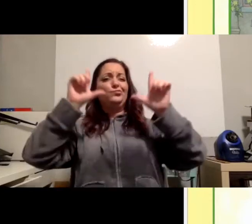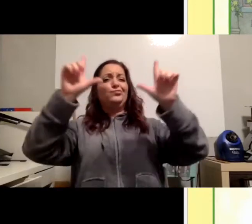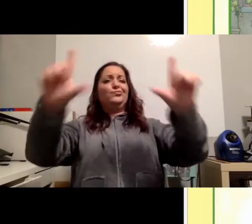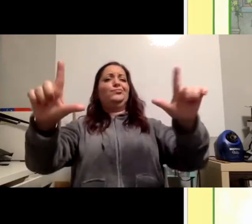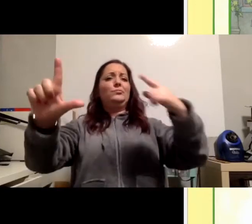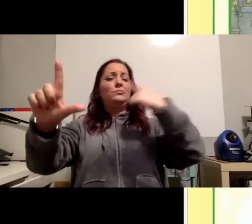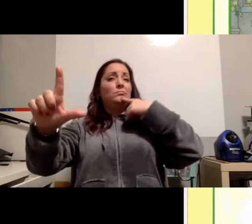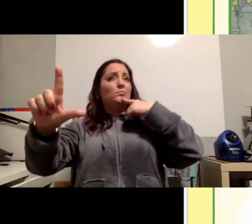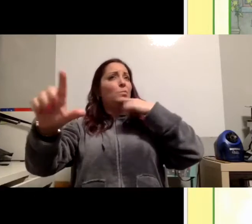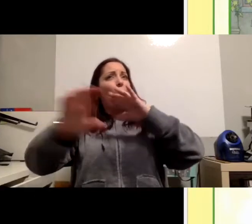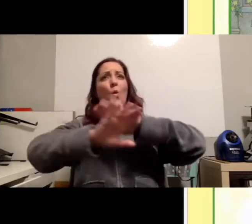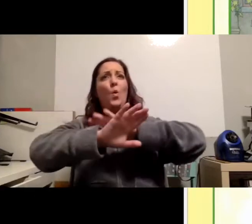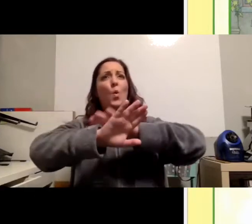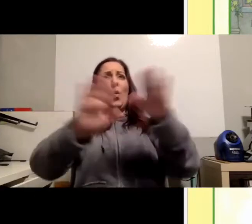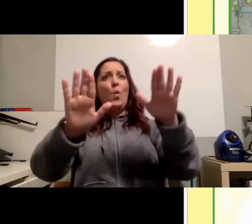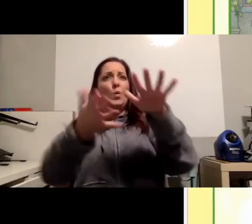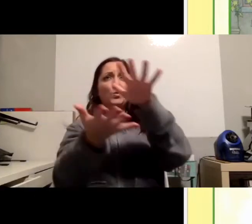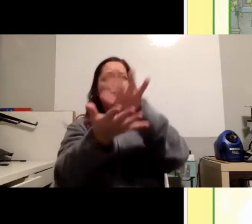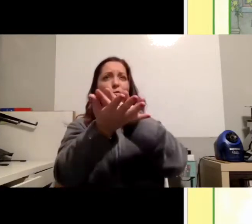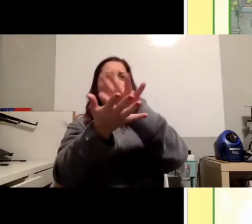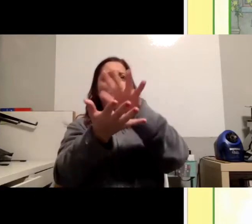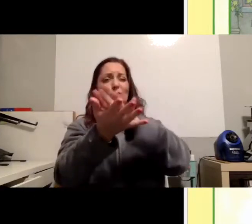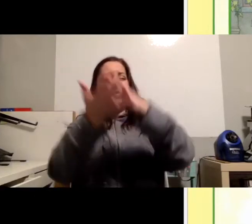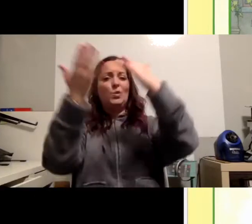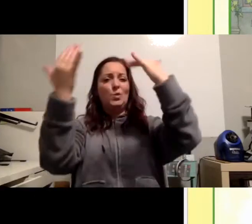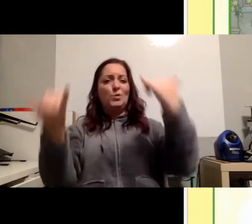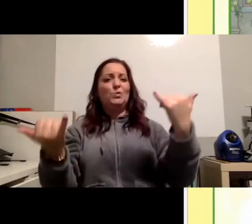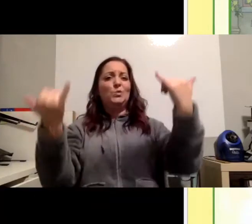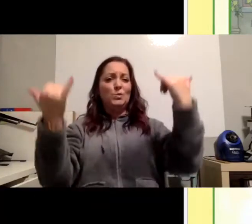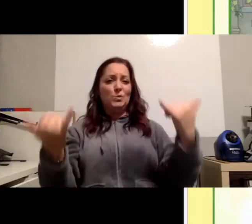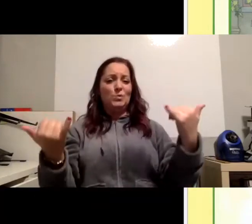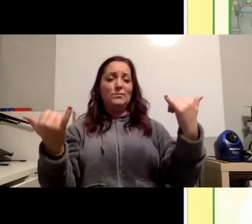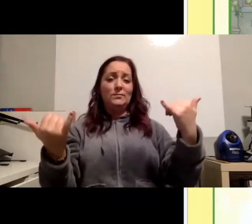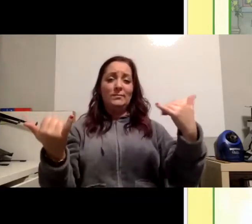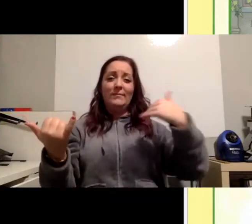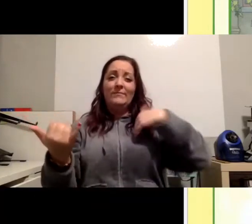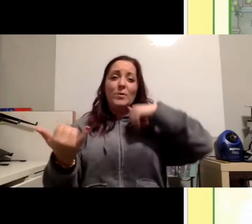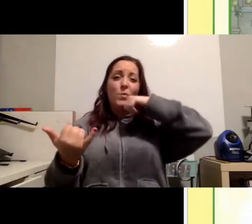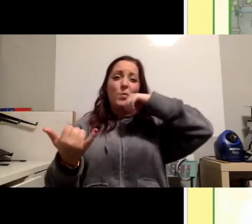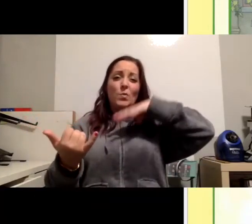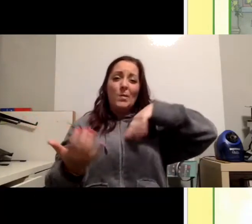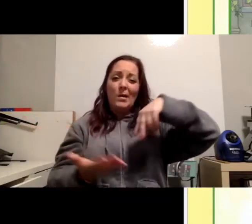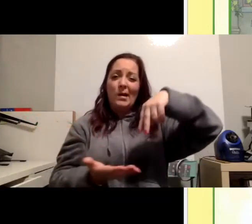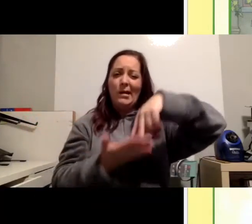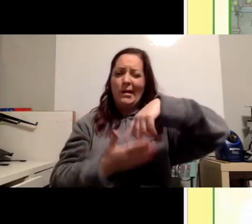The sign says, "No school today."